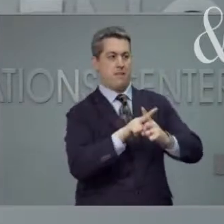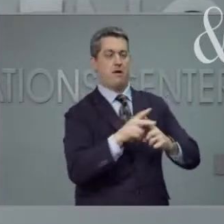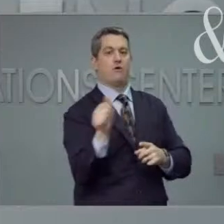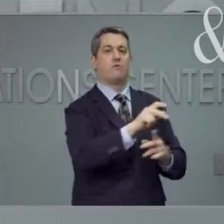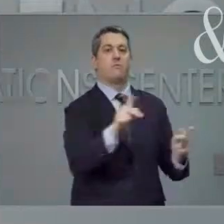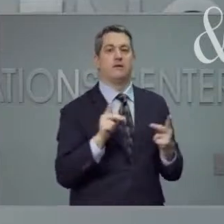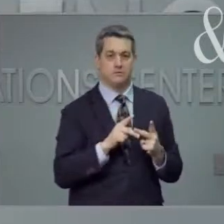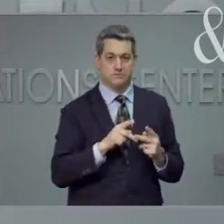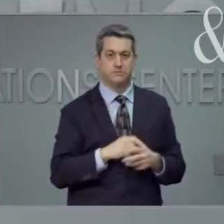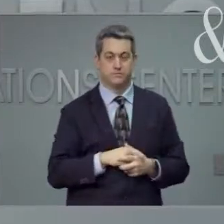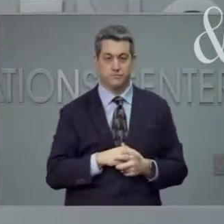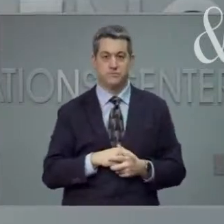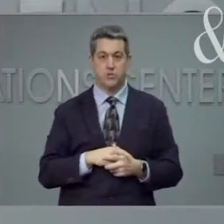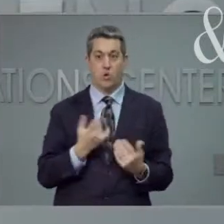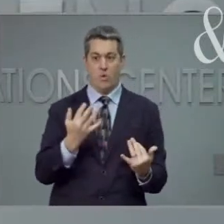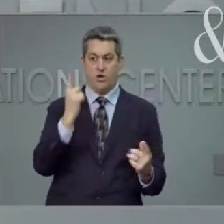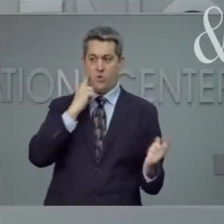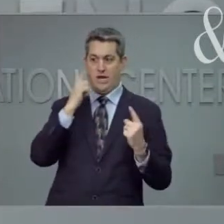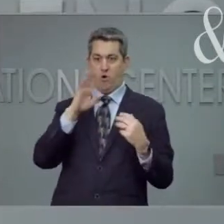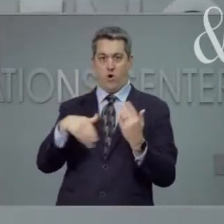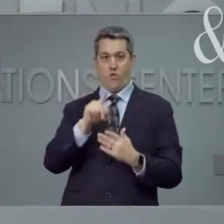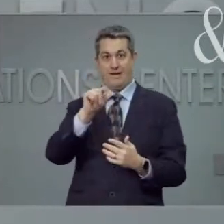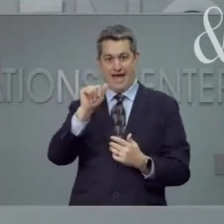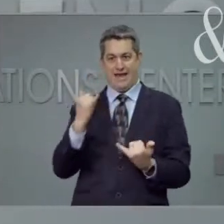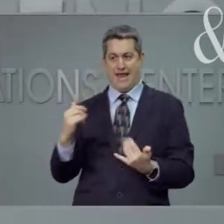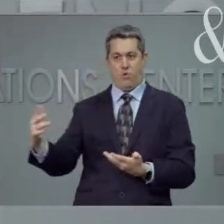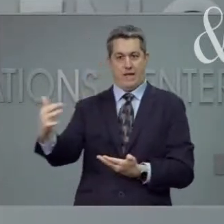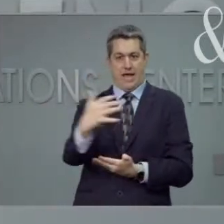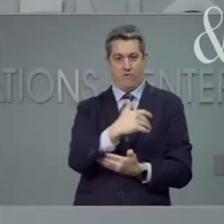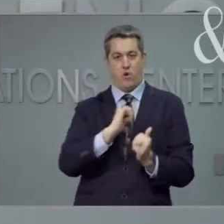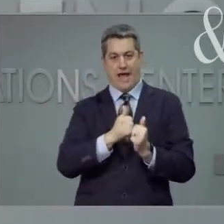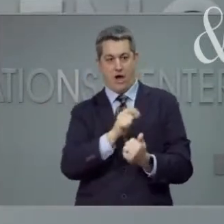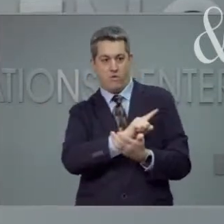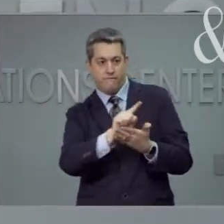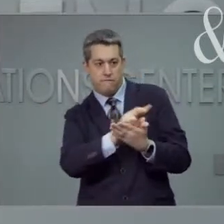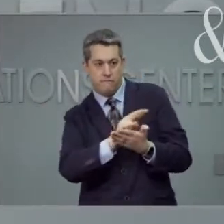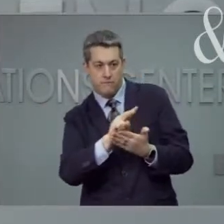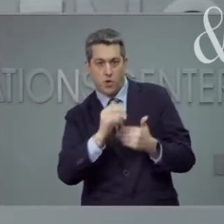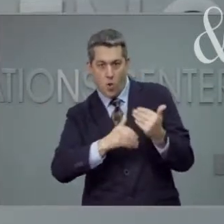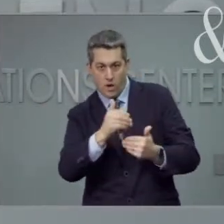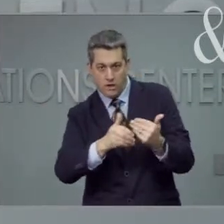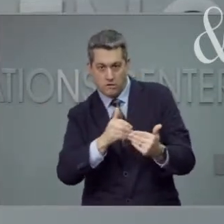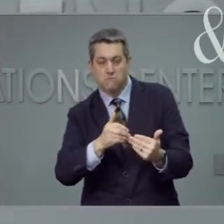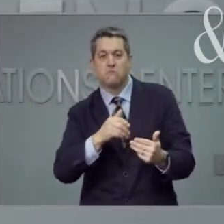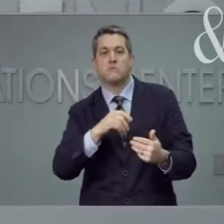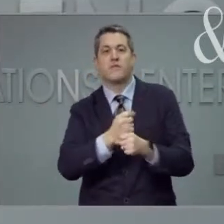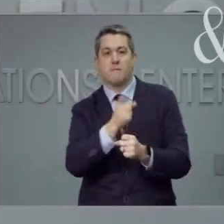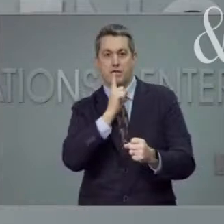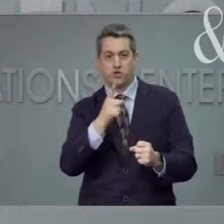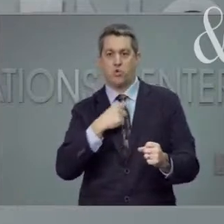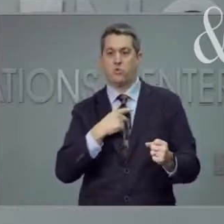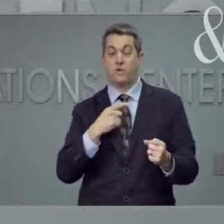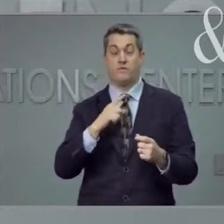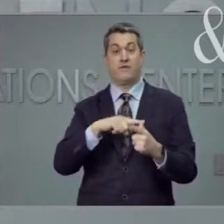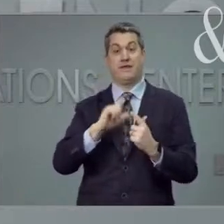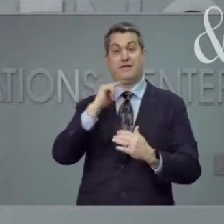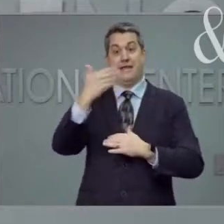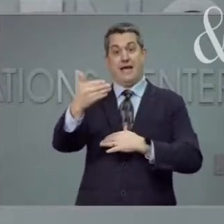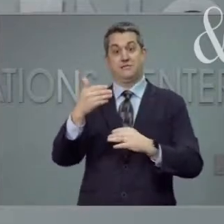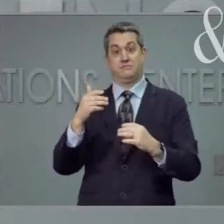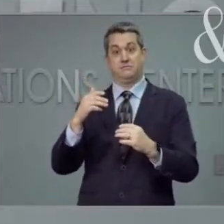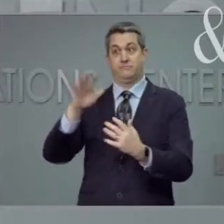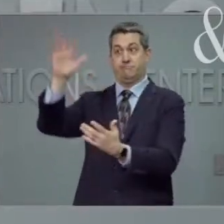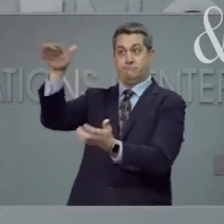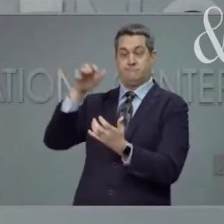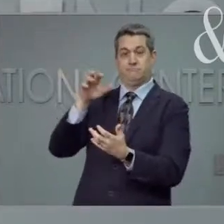coming back to us at the state to understand and make sure that vaccine is moving around appropriately to our state. We still want to have